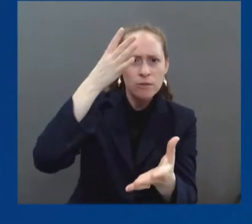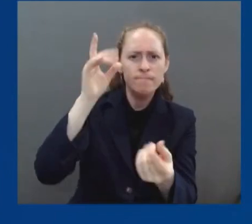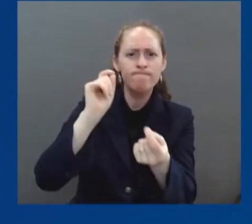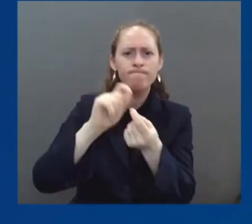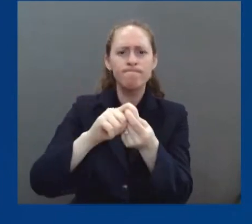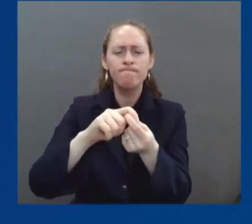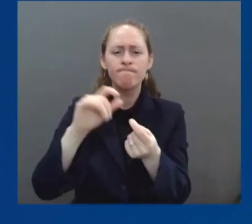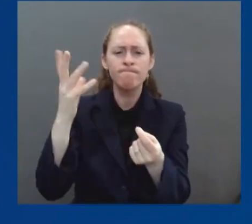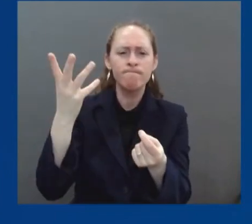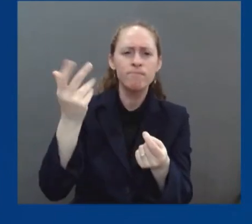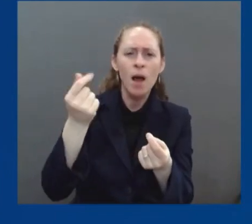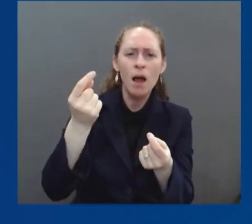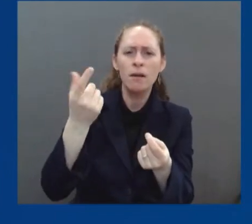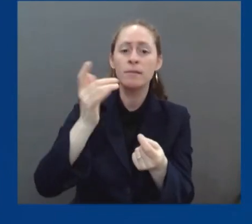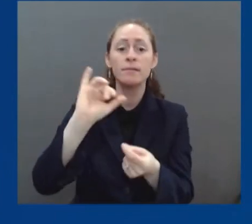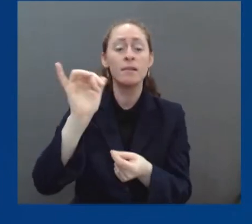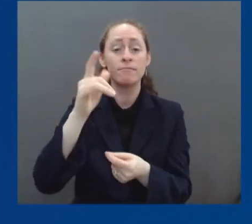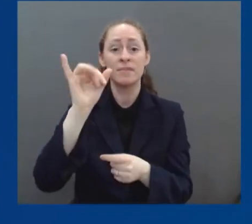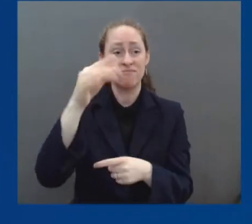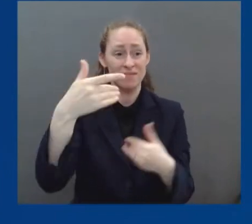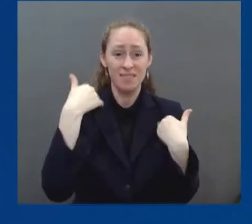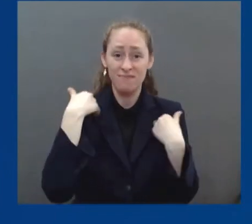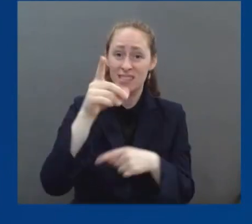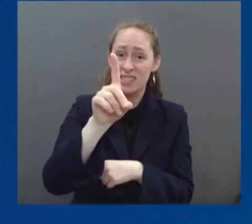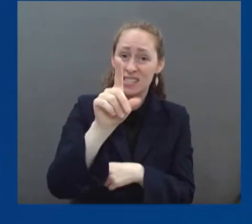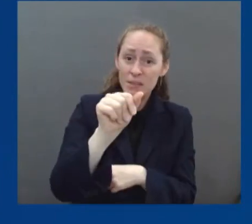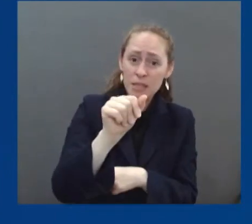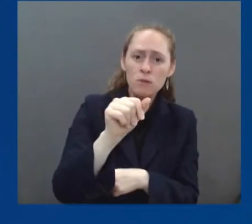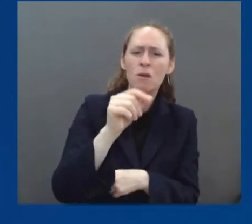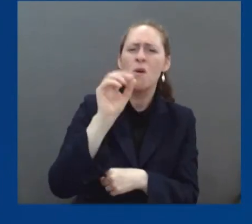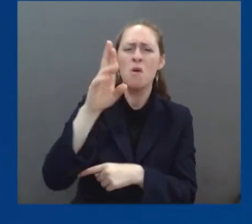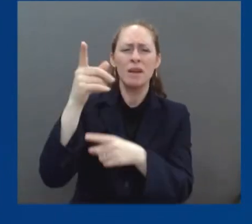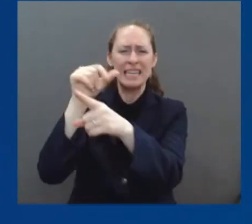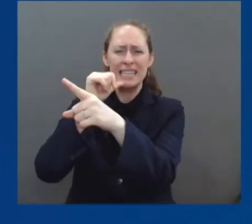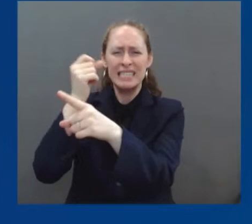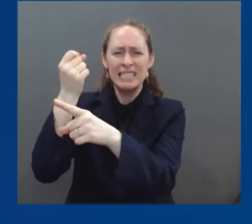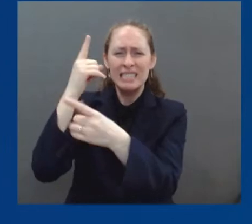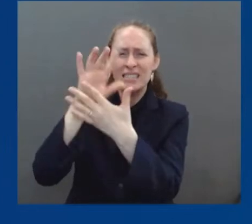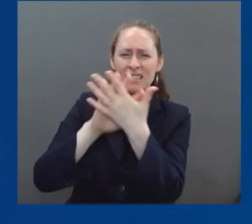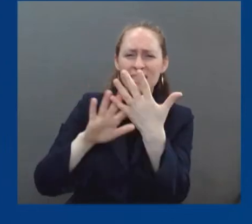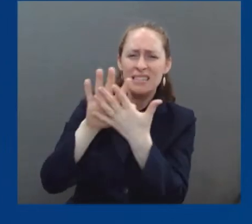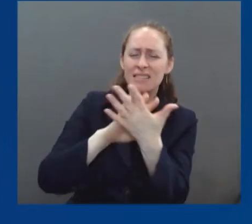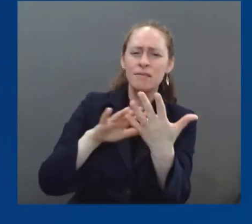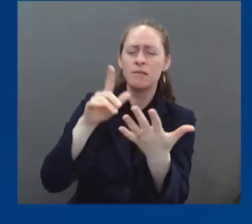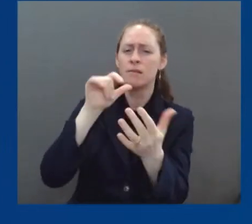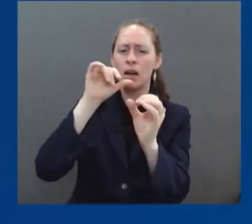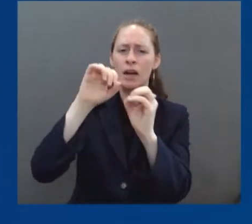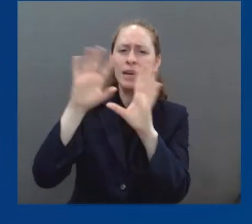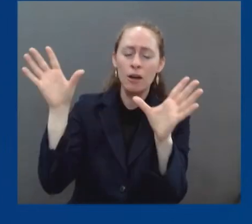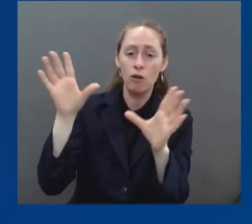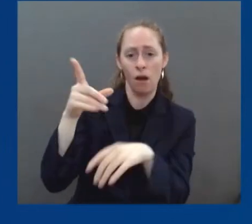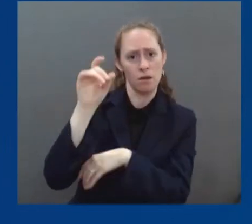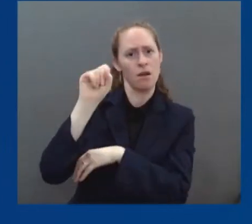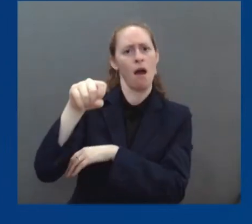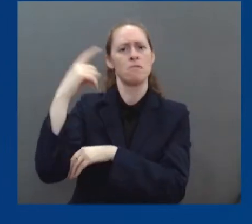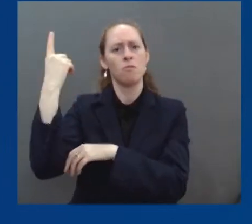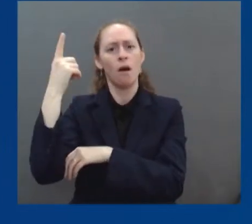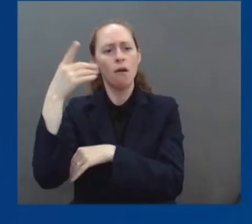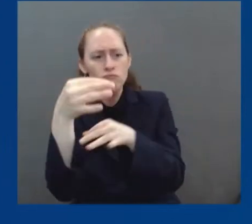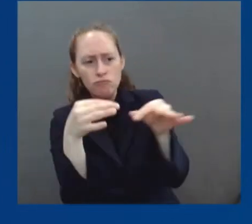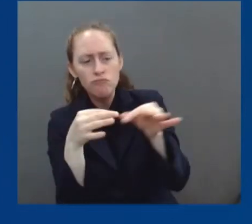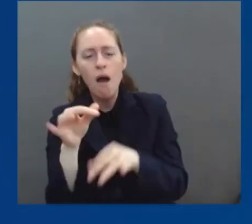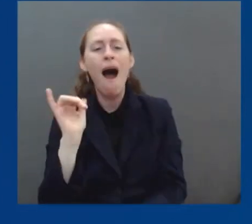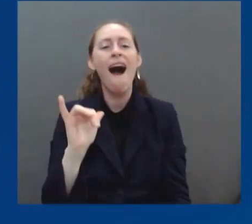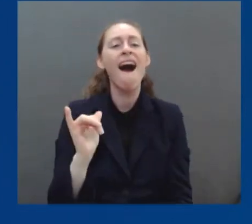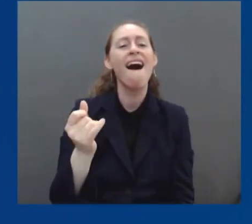COVID is real, and there is still so much we don't know about it. Millions of Americans may be struggling with lingering health effects, ranging